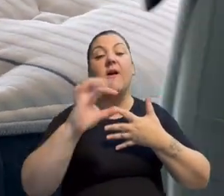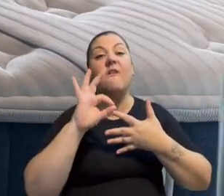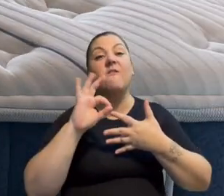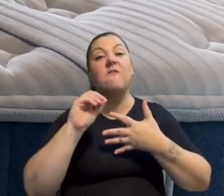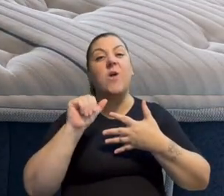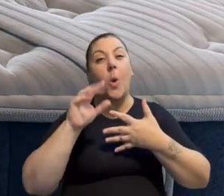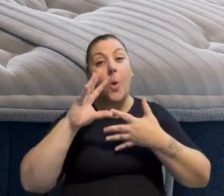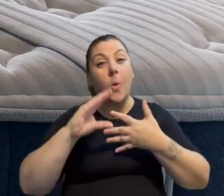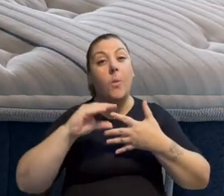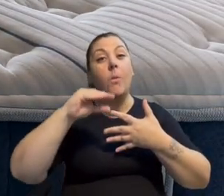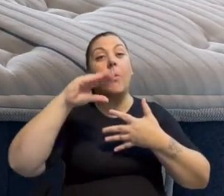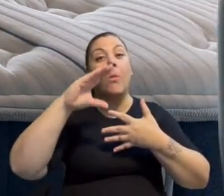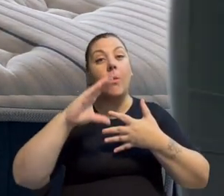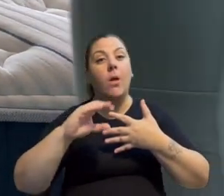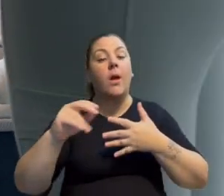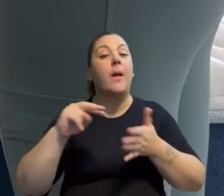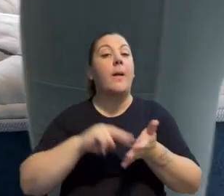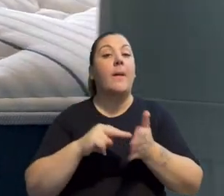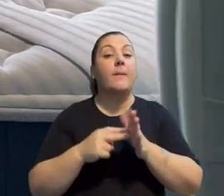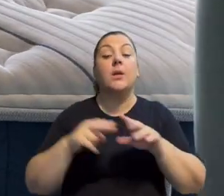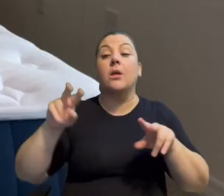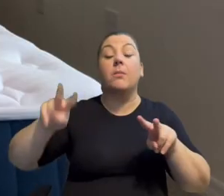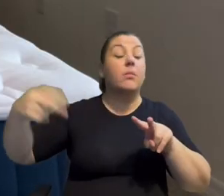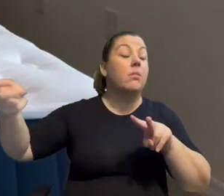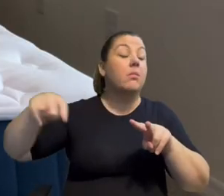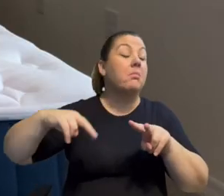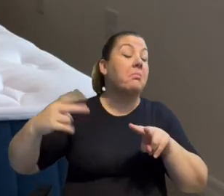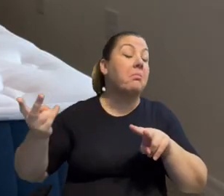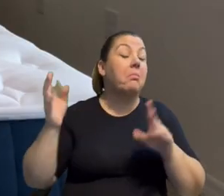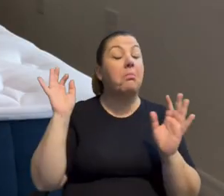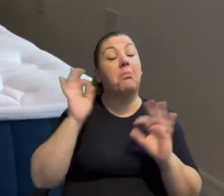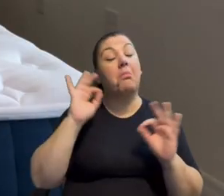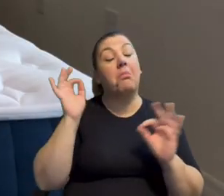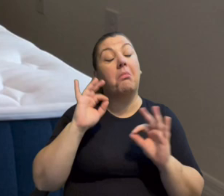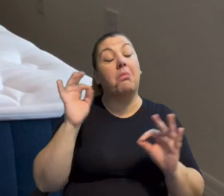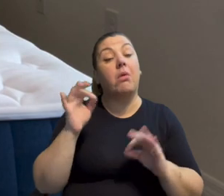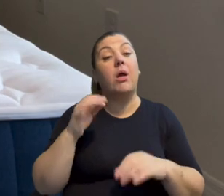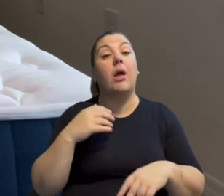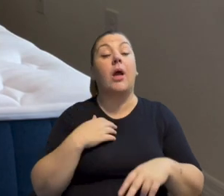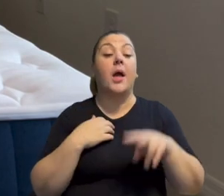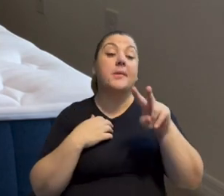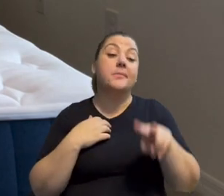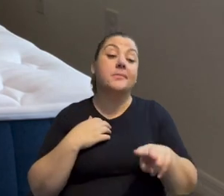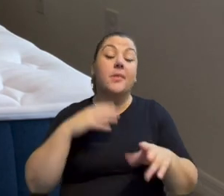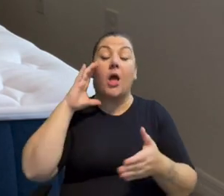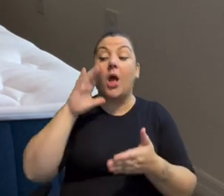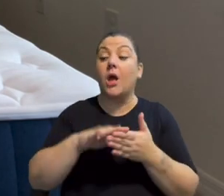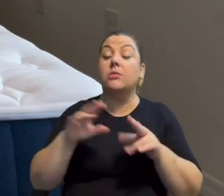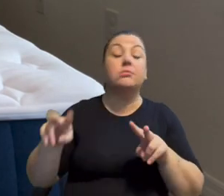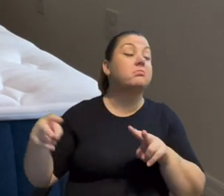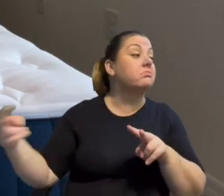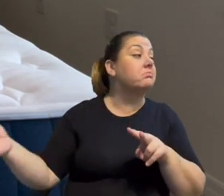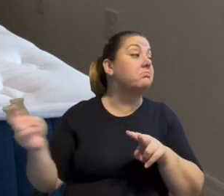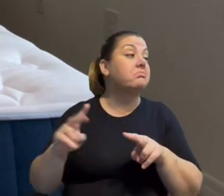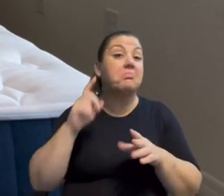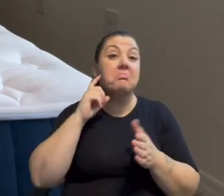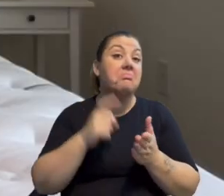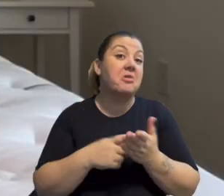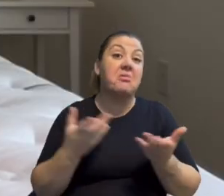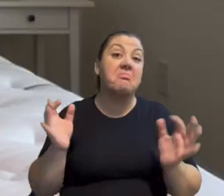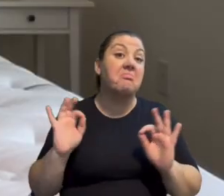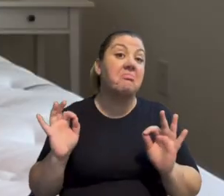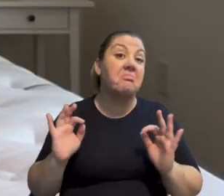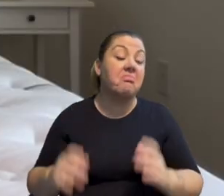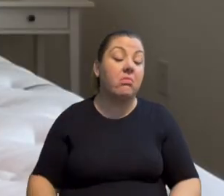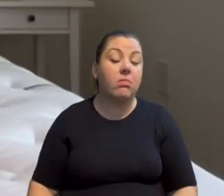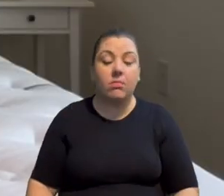response, more memory foam feel, it really dampened the feel. So like when my husband was moving, I really didn't feel him hardly at all.